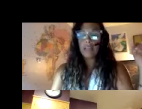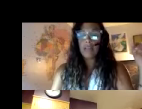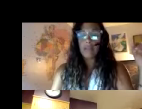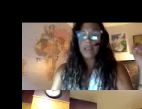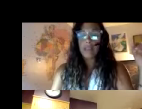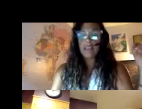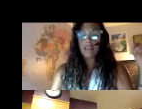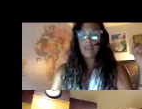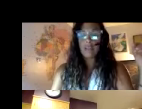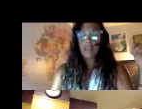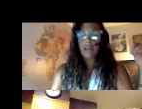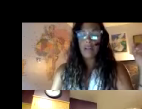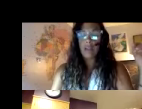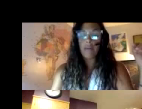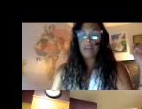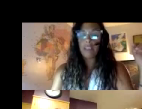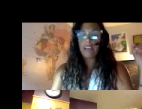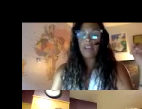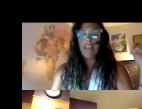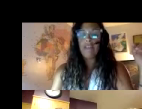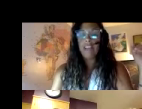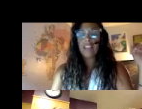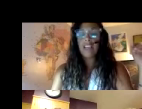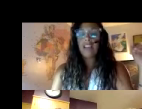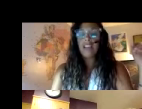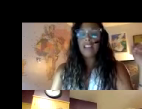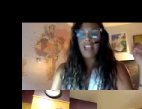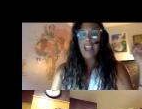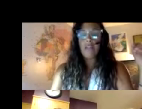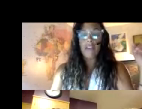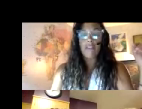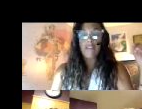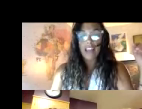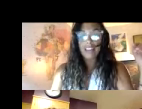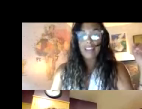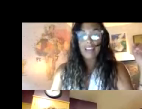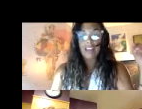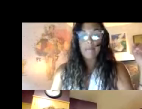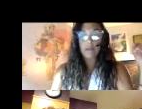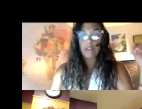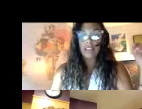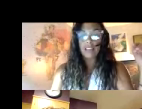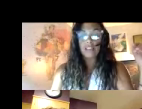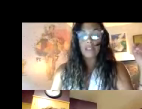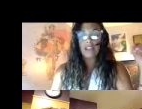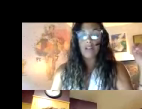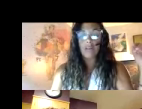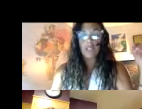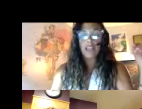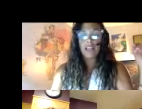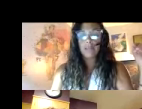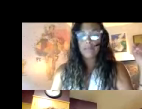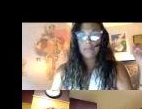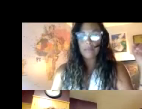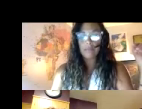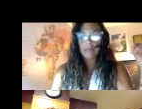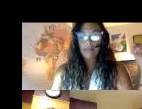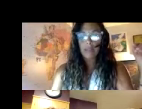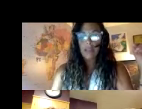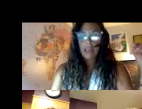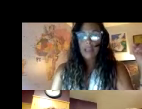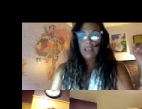community? And are there any potential flood risks or areas of risk that we may